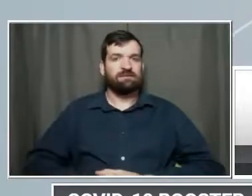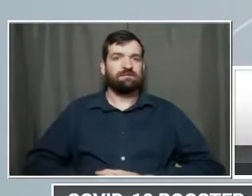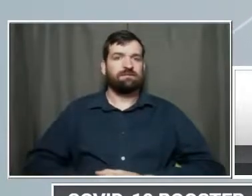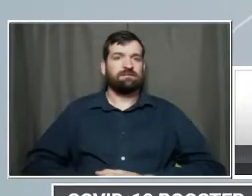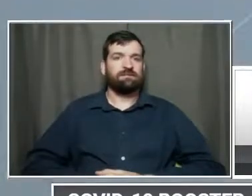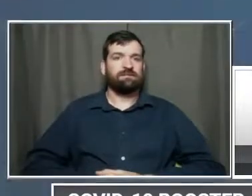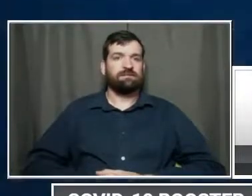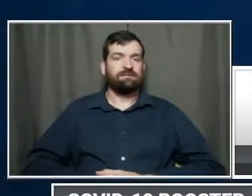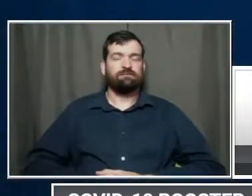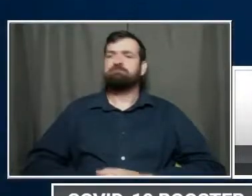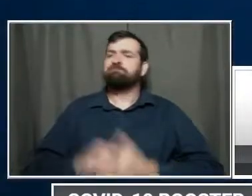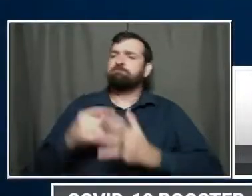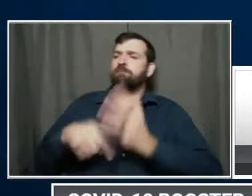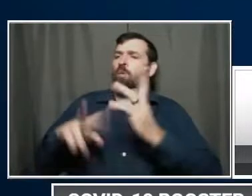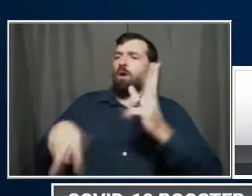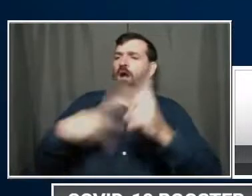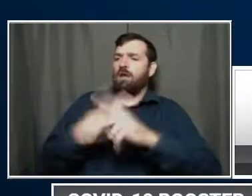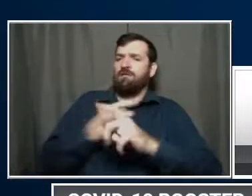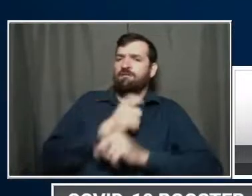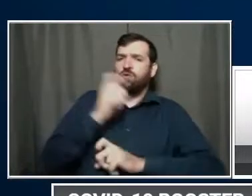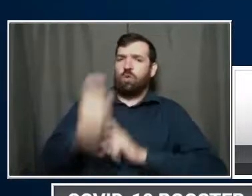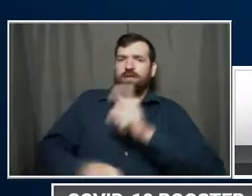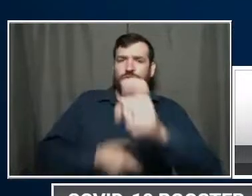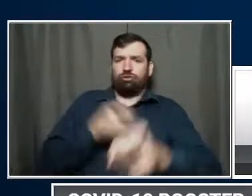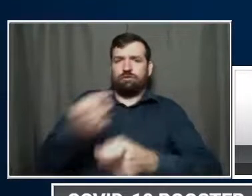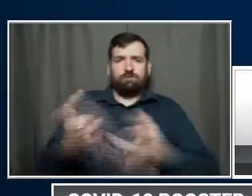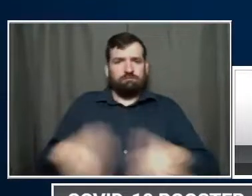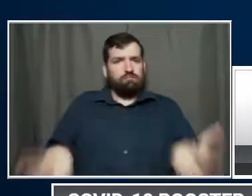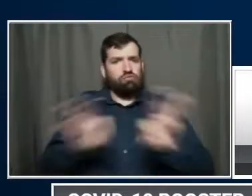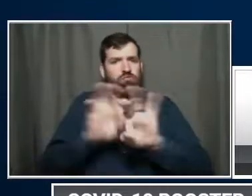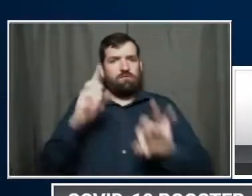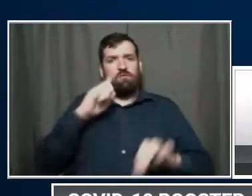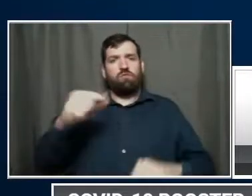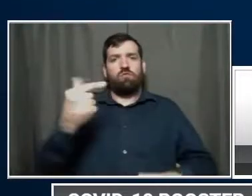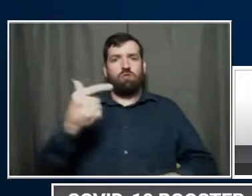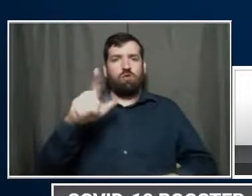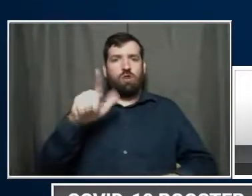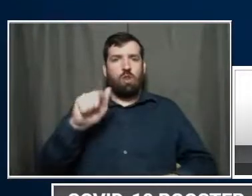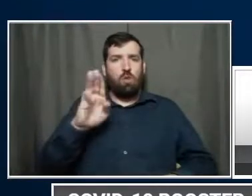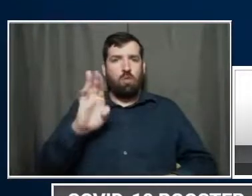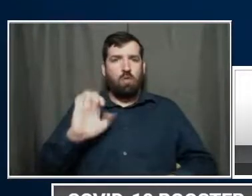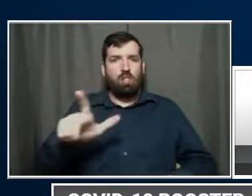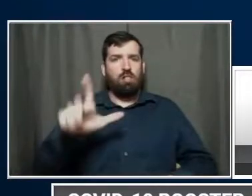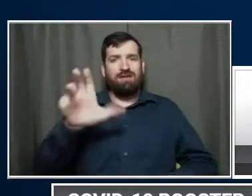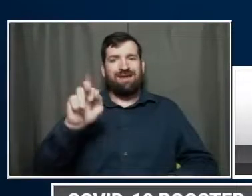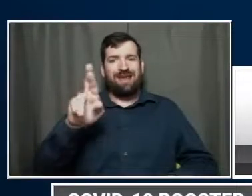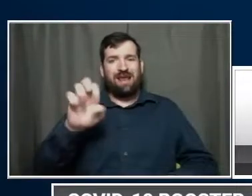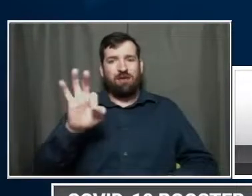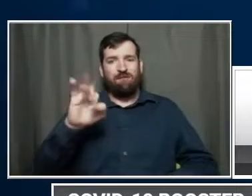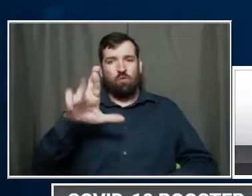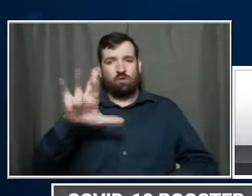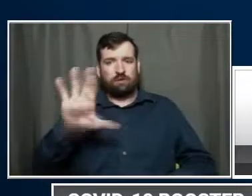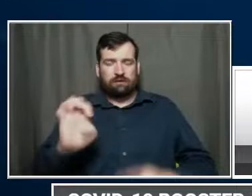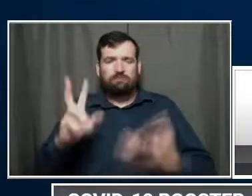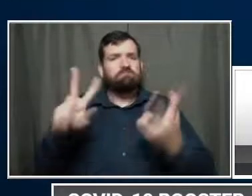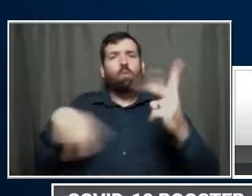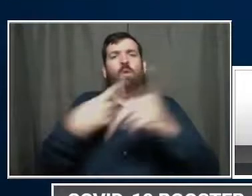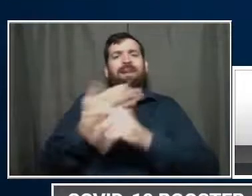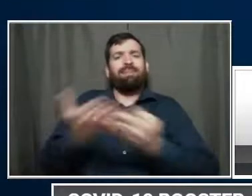So what kind of donations are in need for the Global Care Force? What types of things do you need to continue to do the work you're